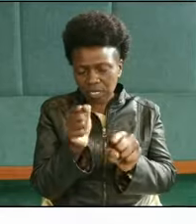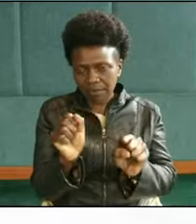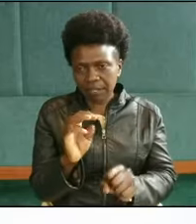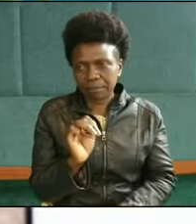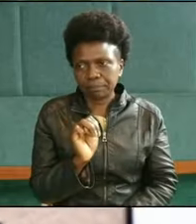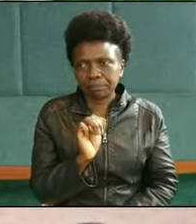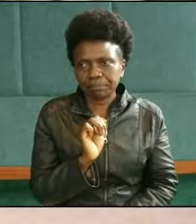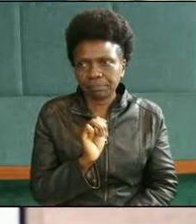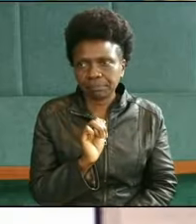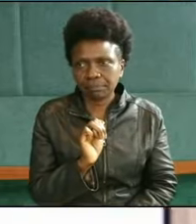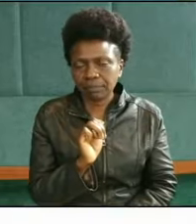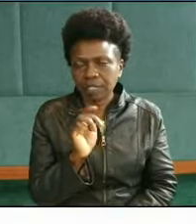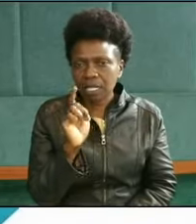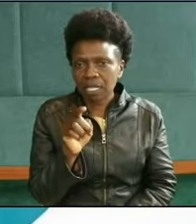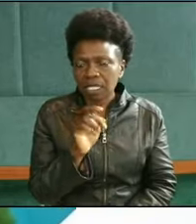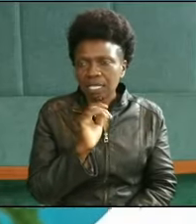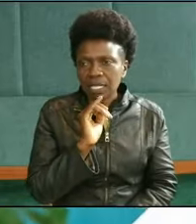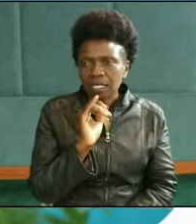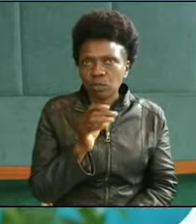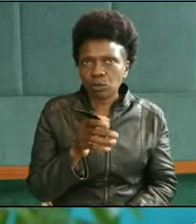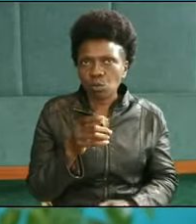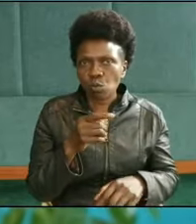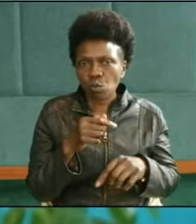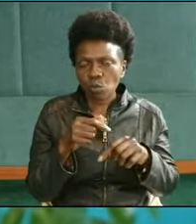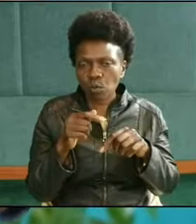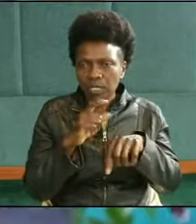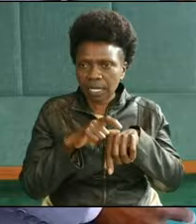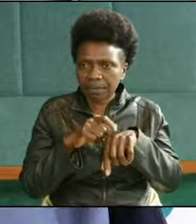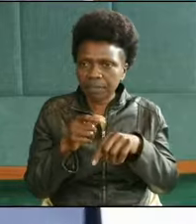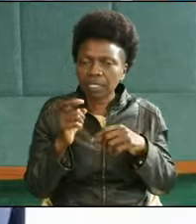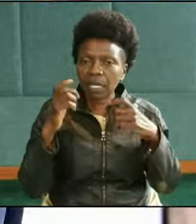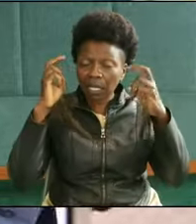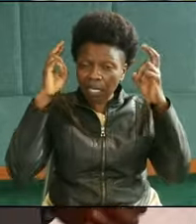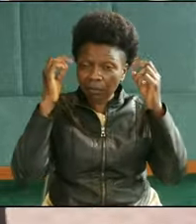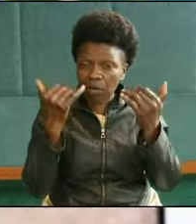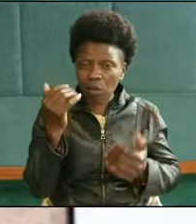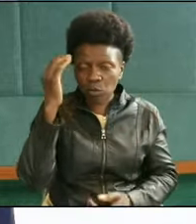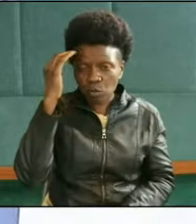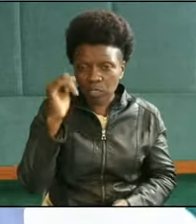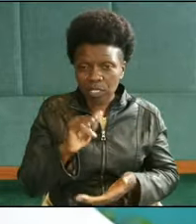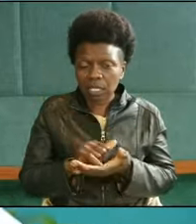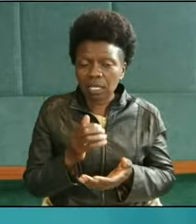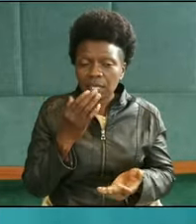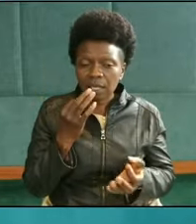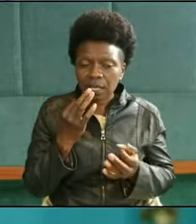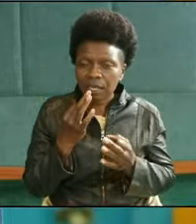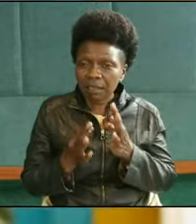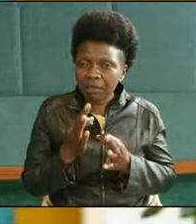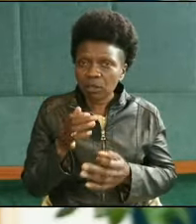sin. That is when the devil now knows that even God